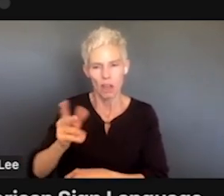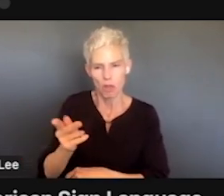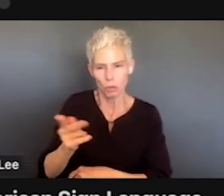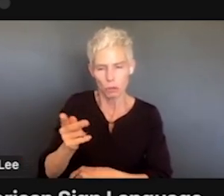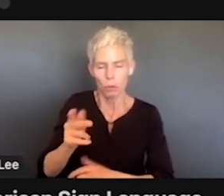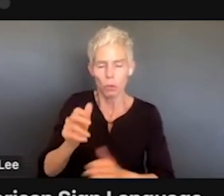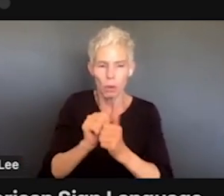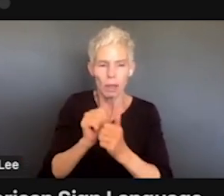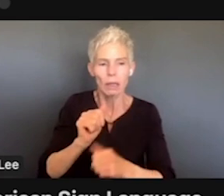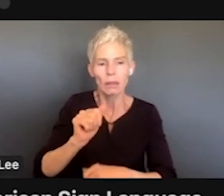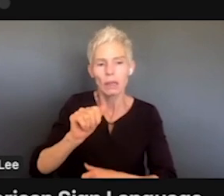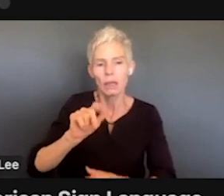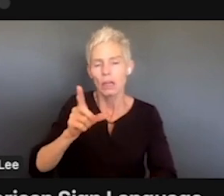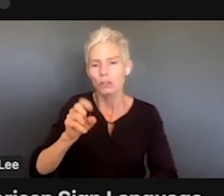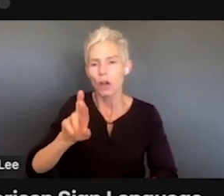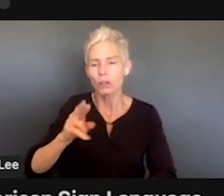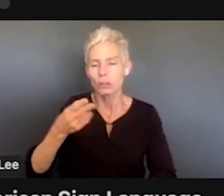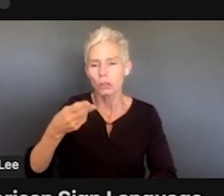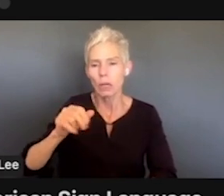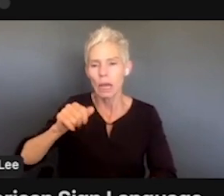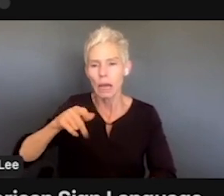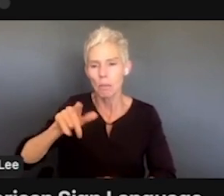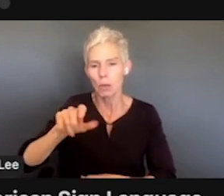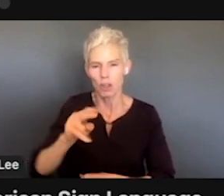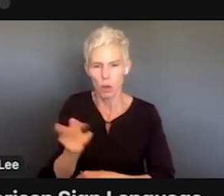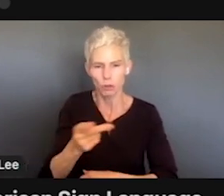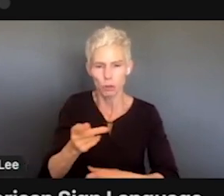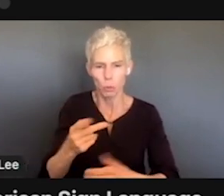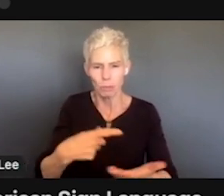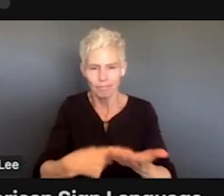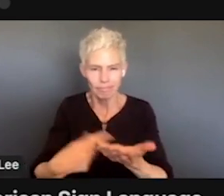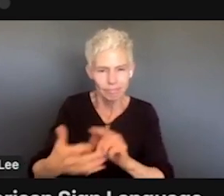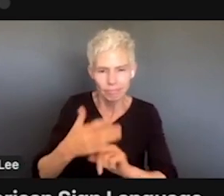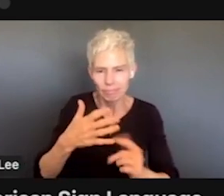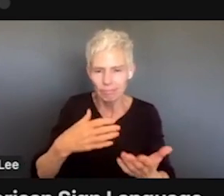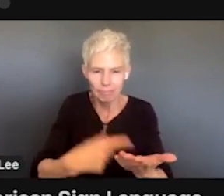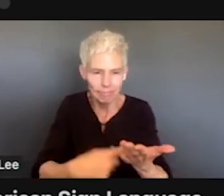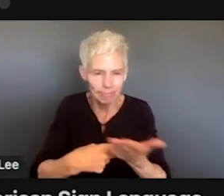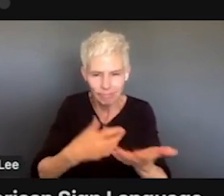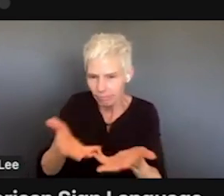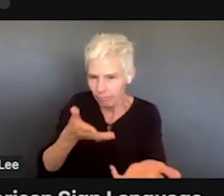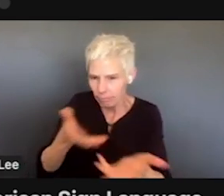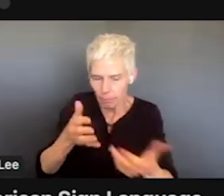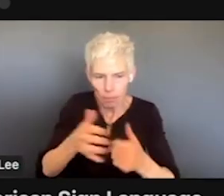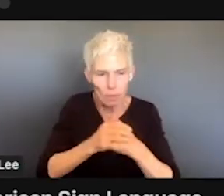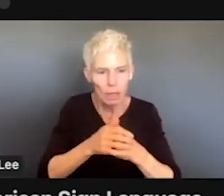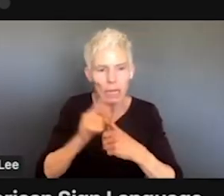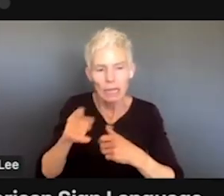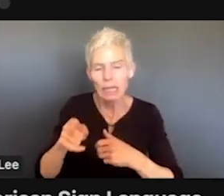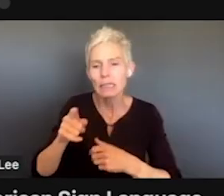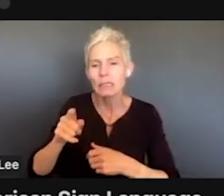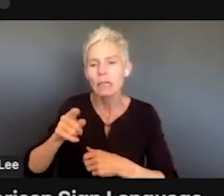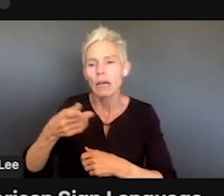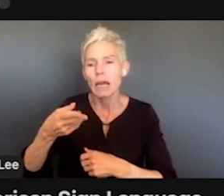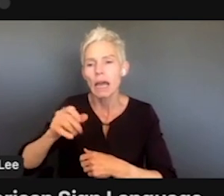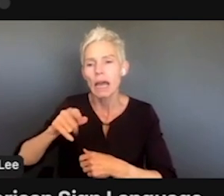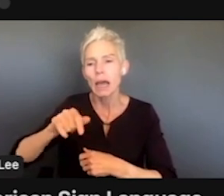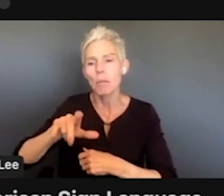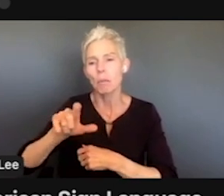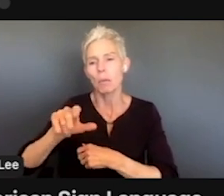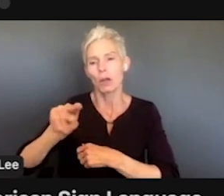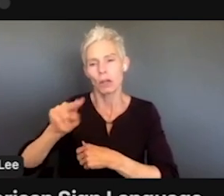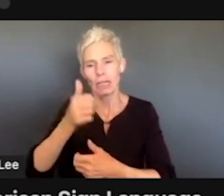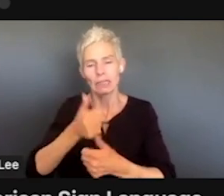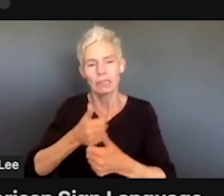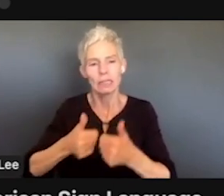Brian Hepburn is the Chief Executive for the National Association of State Mental Health Program Directors. And